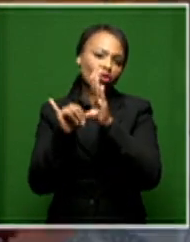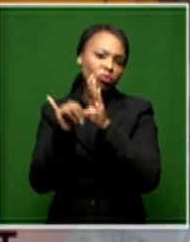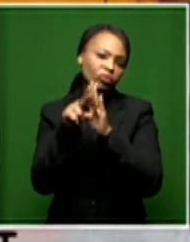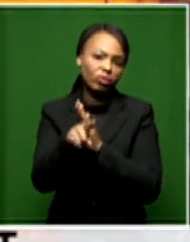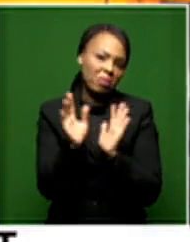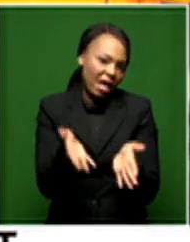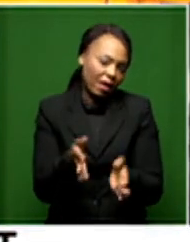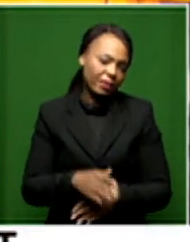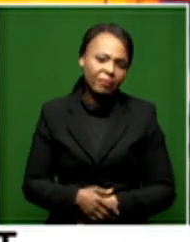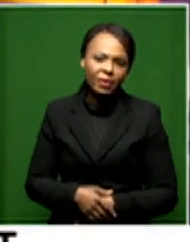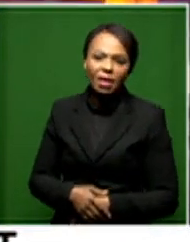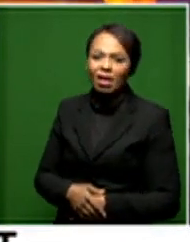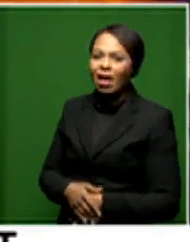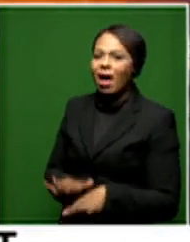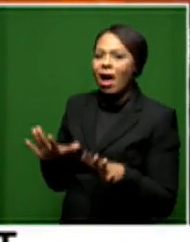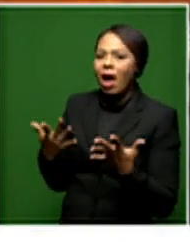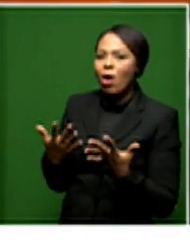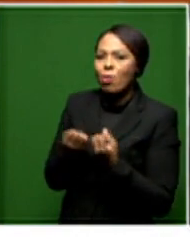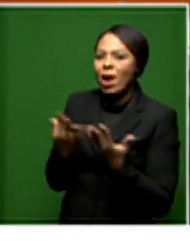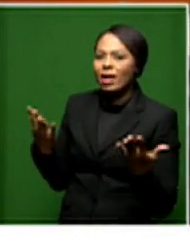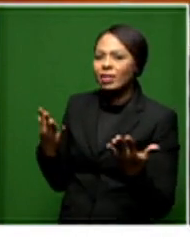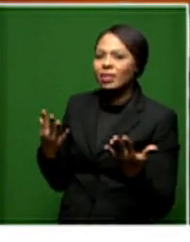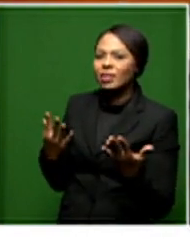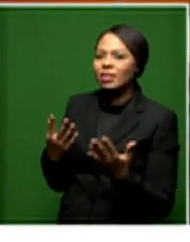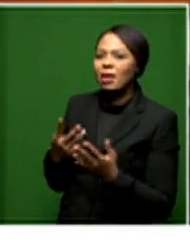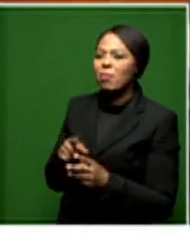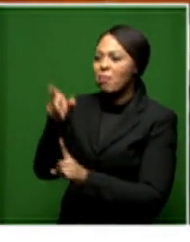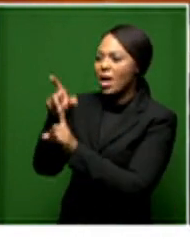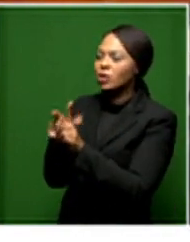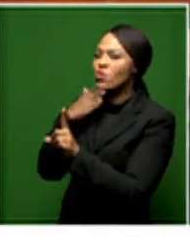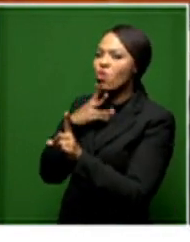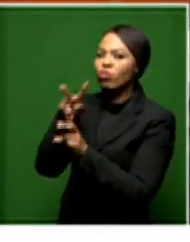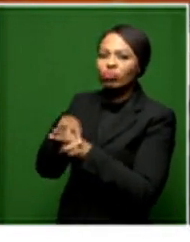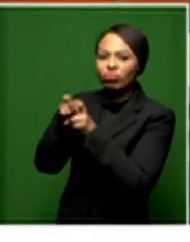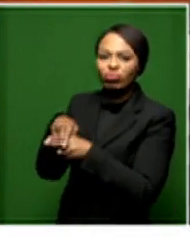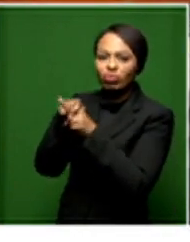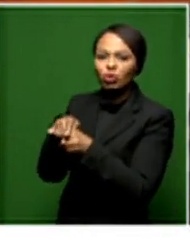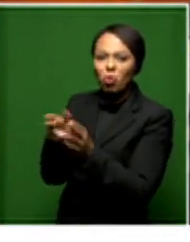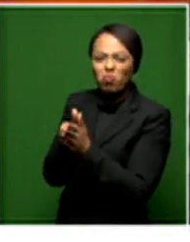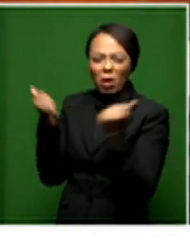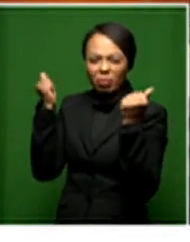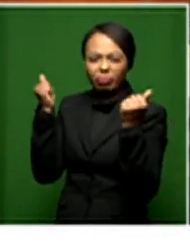much training does a player have to undergo, to participate in a fast-paced match?